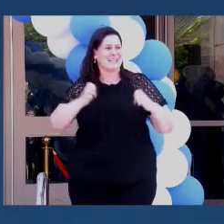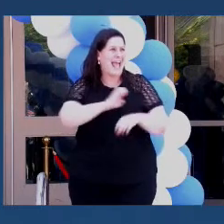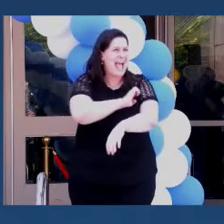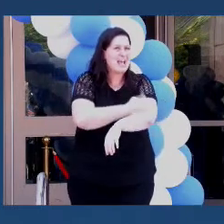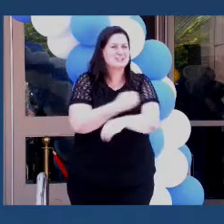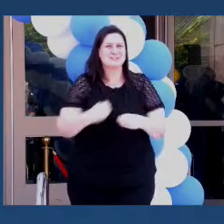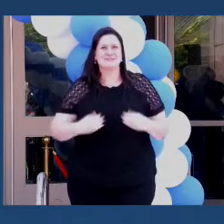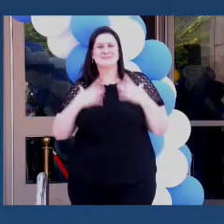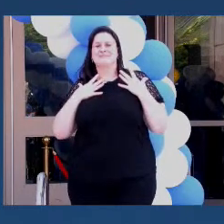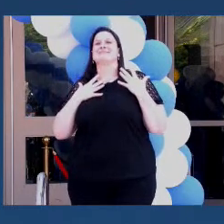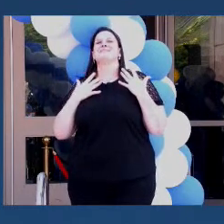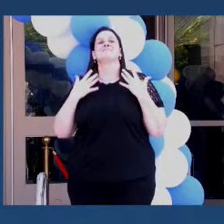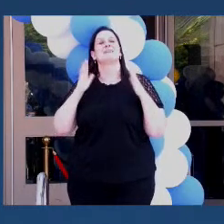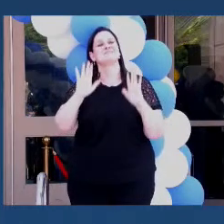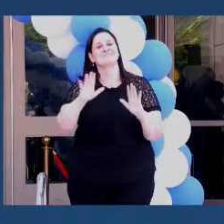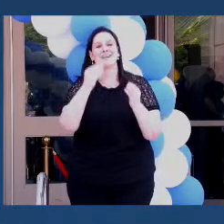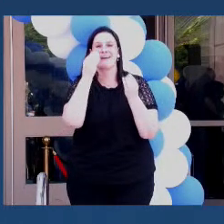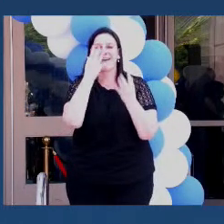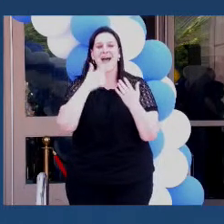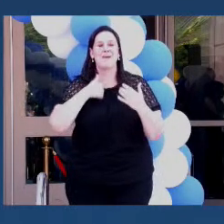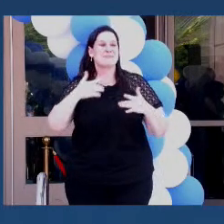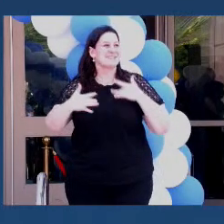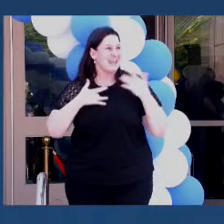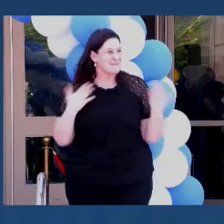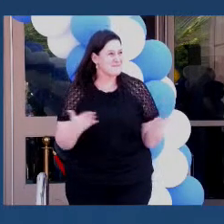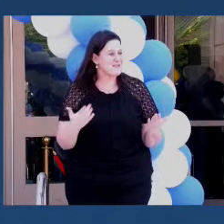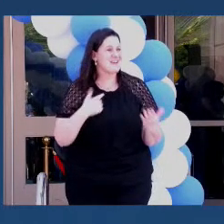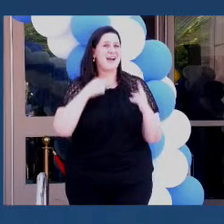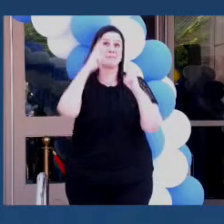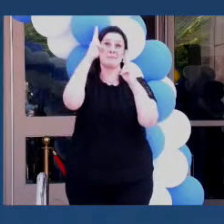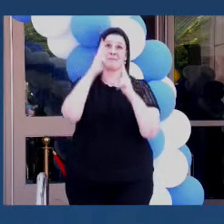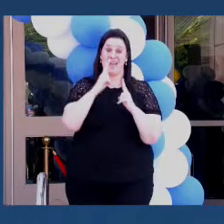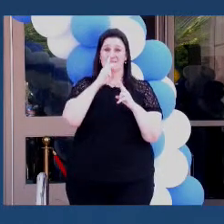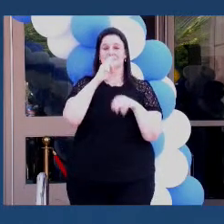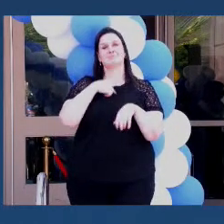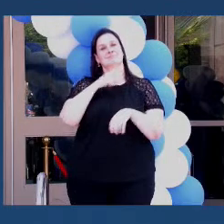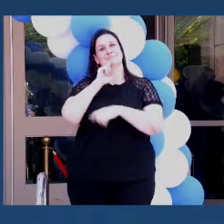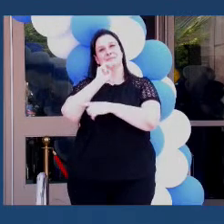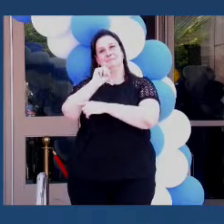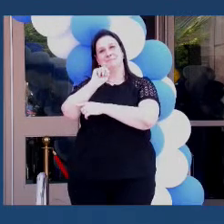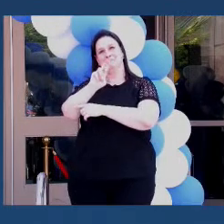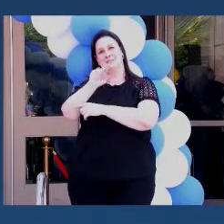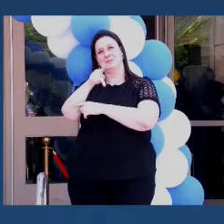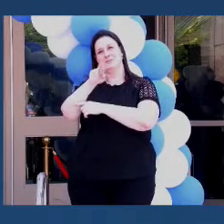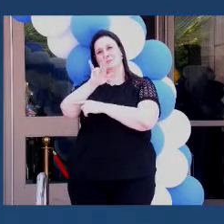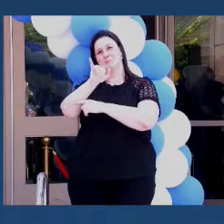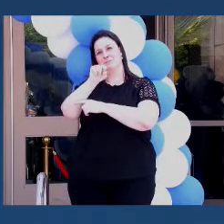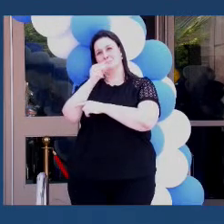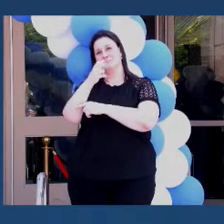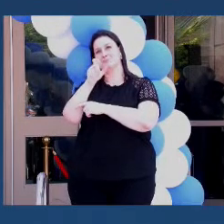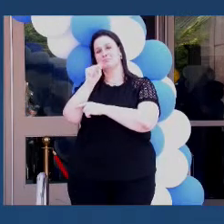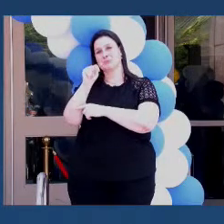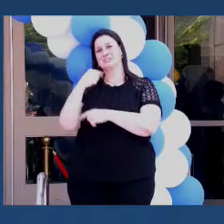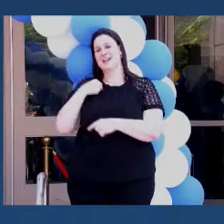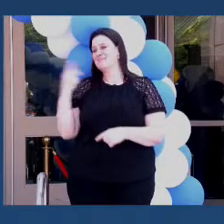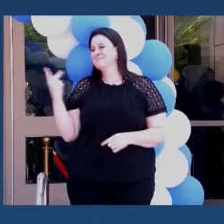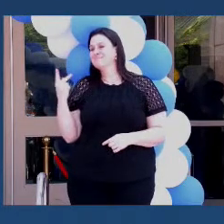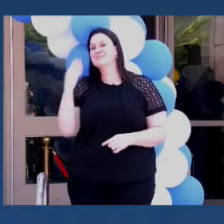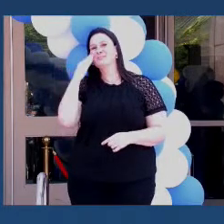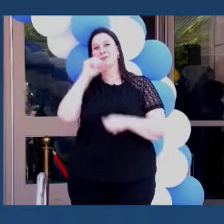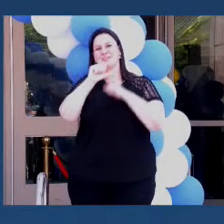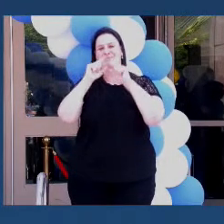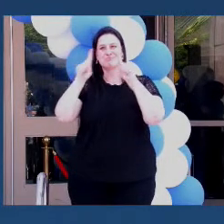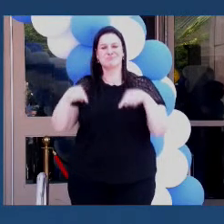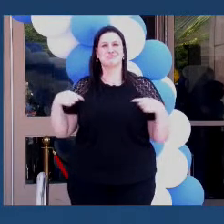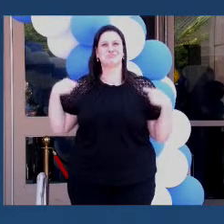excited to be here and actually honored. Mr. Pritchett, as I used to call him, and I go way back. We worked together